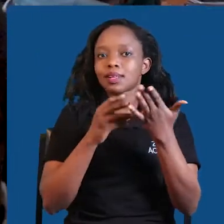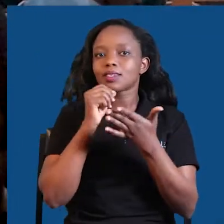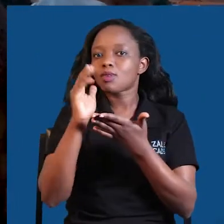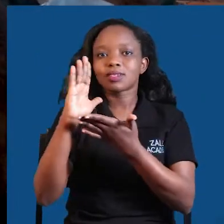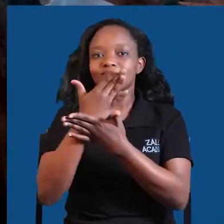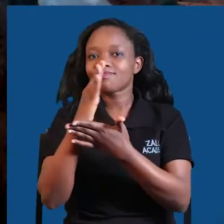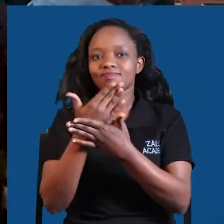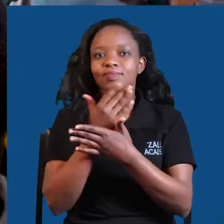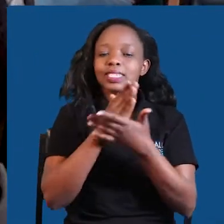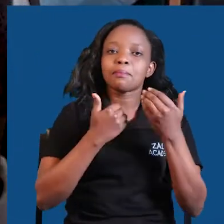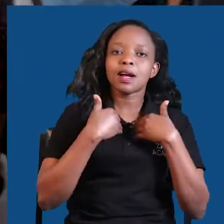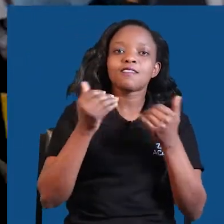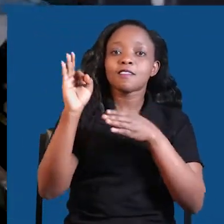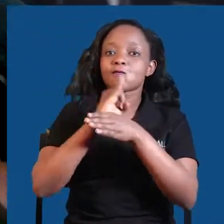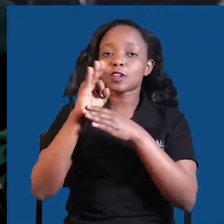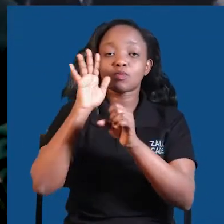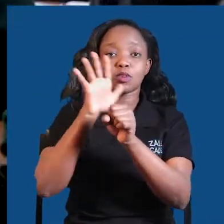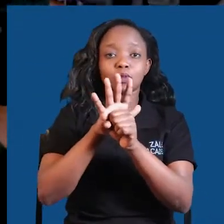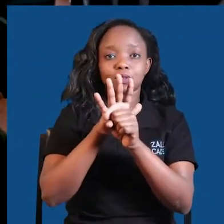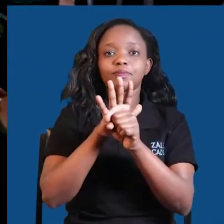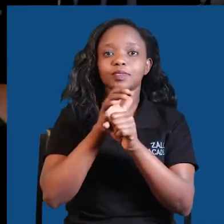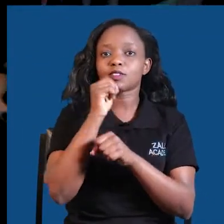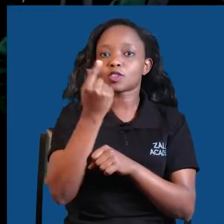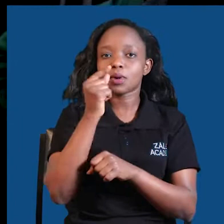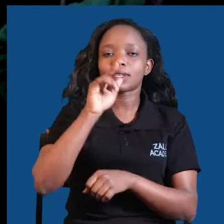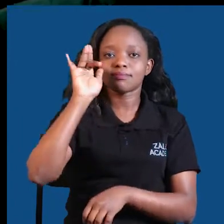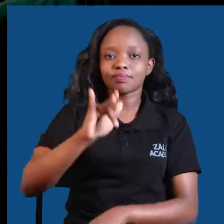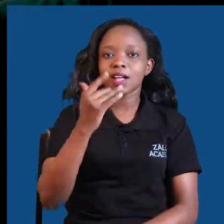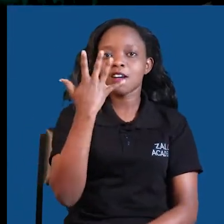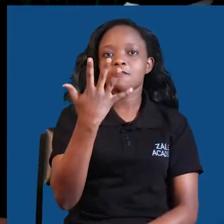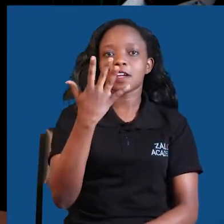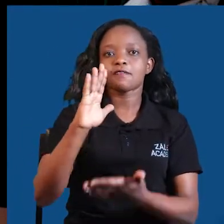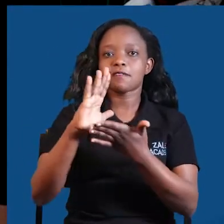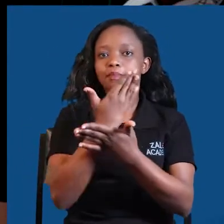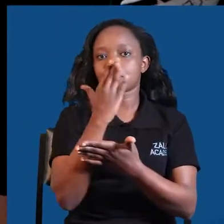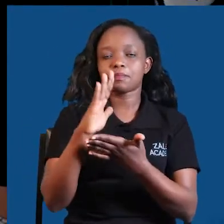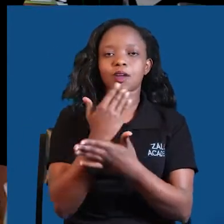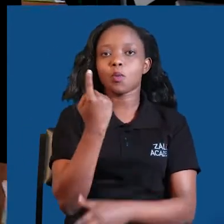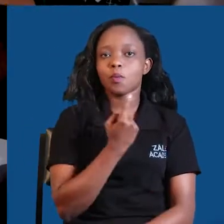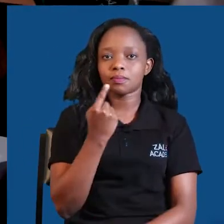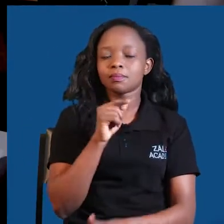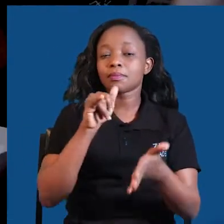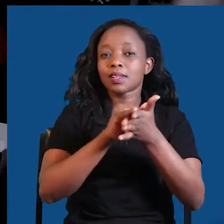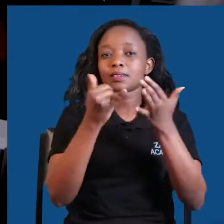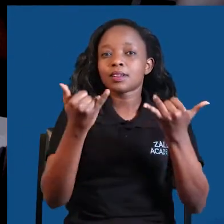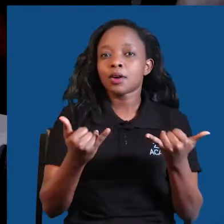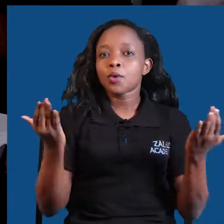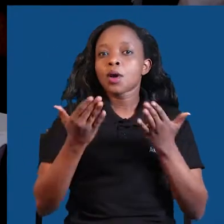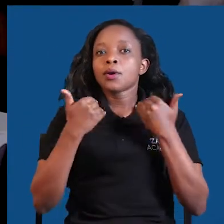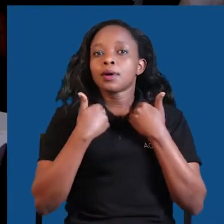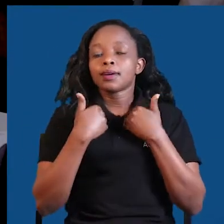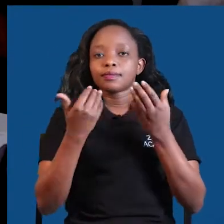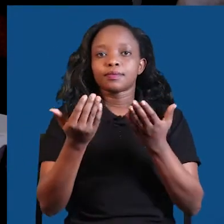just websites, some have more functionality other than just clicking like 5 pages. So that's